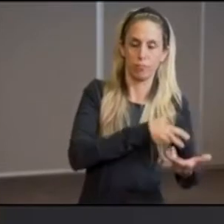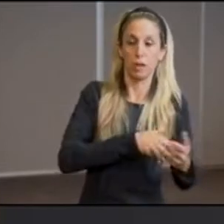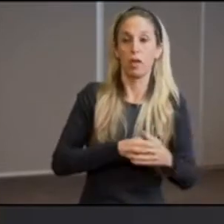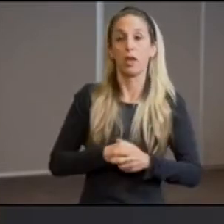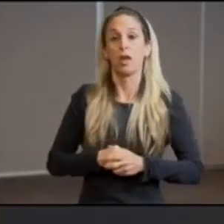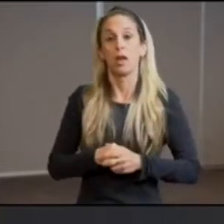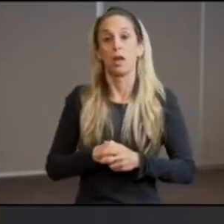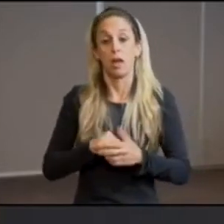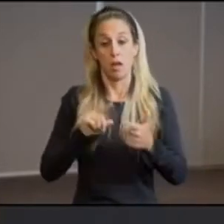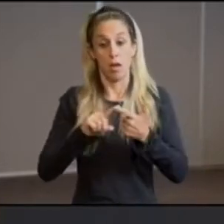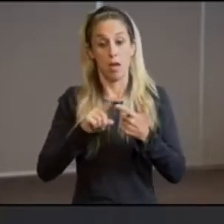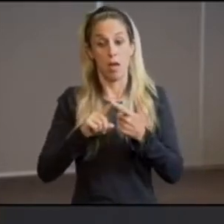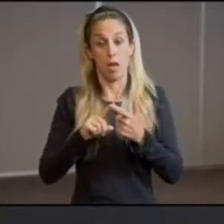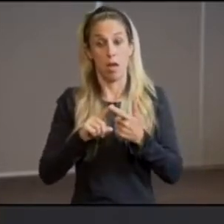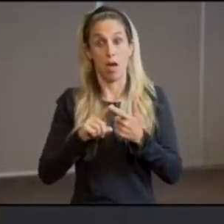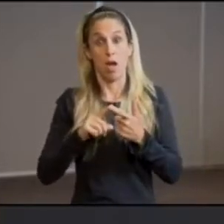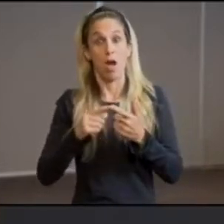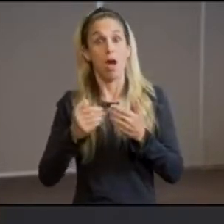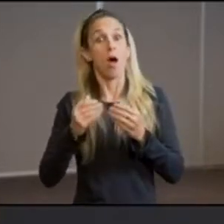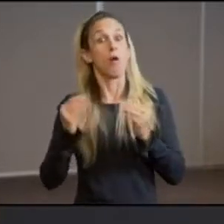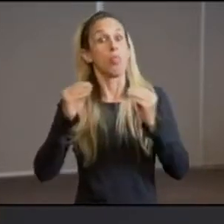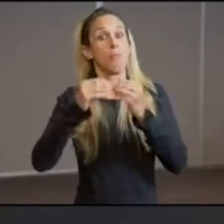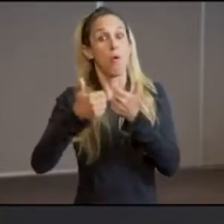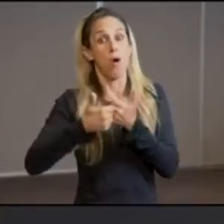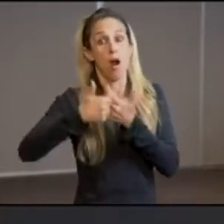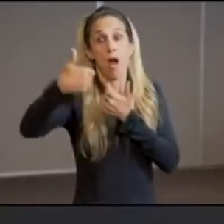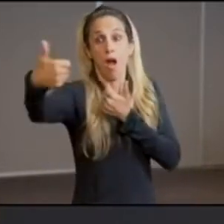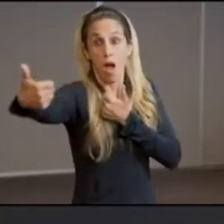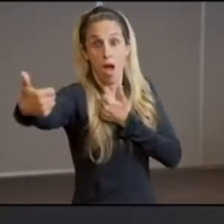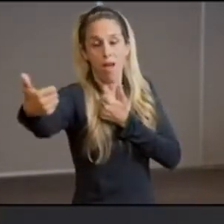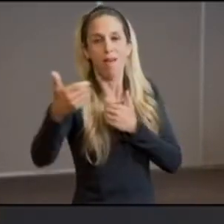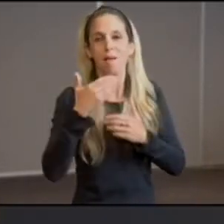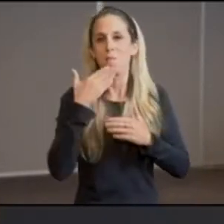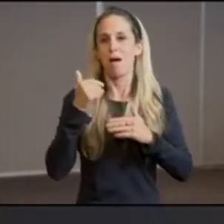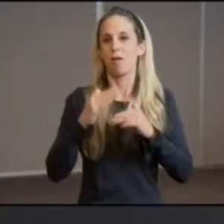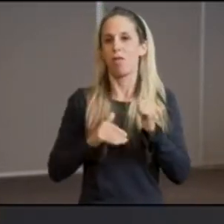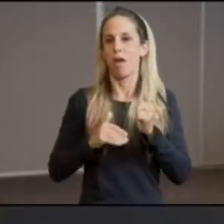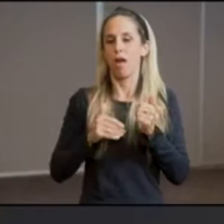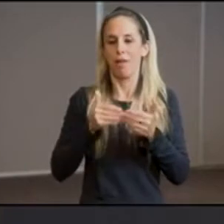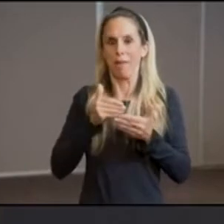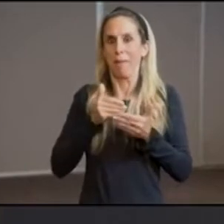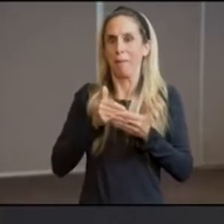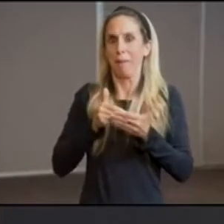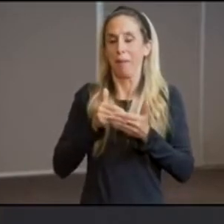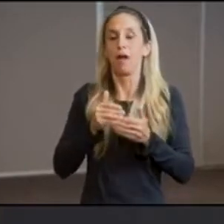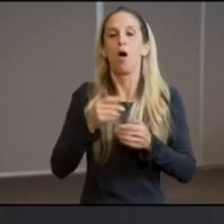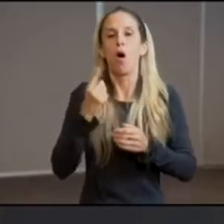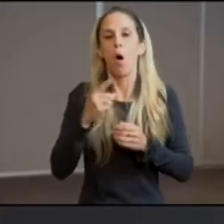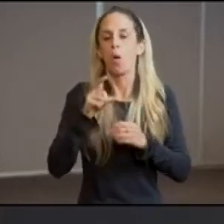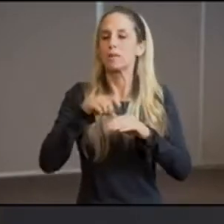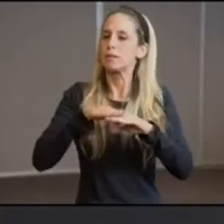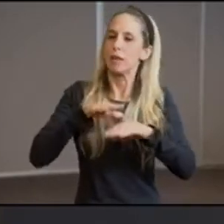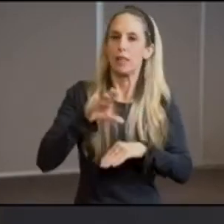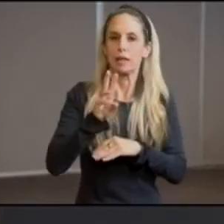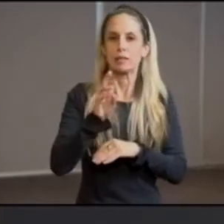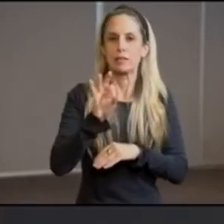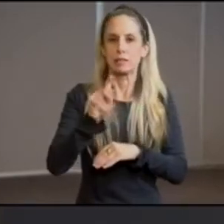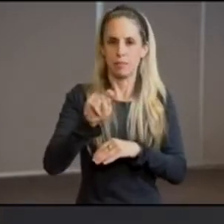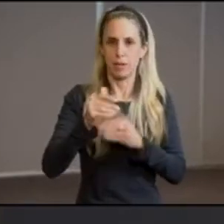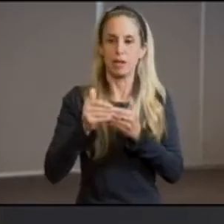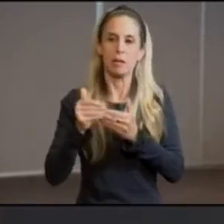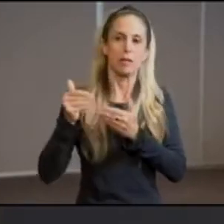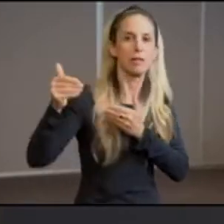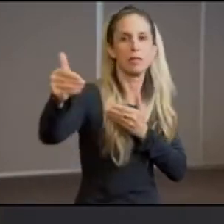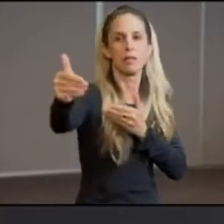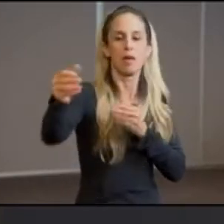more distance is better than less distance. Always maintain a distance of at least 6 feet. More